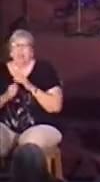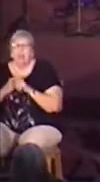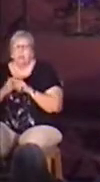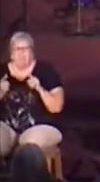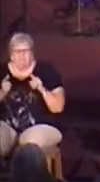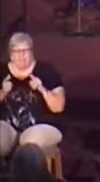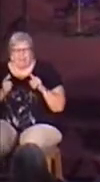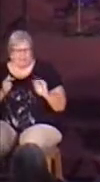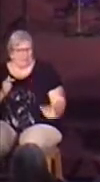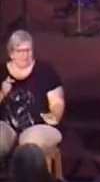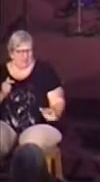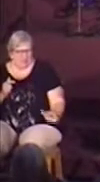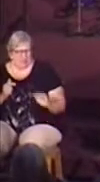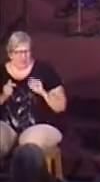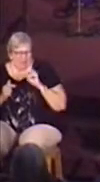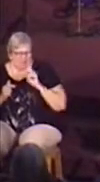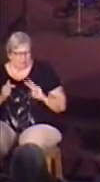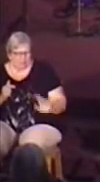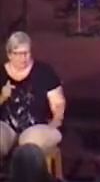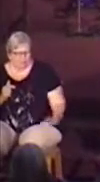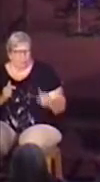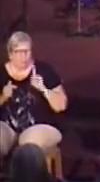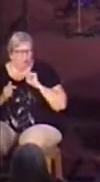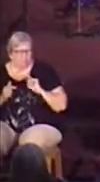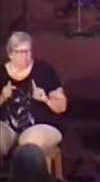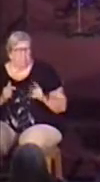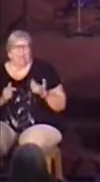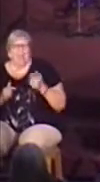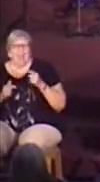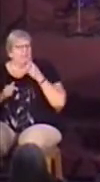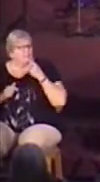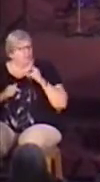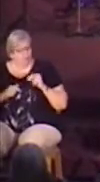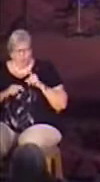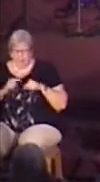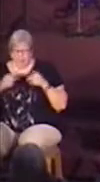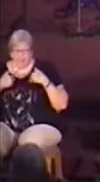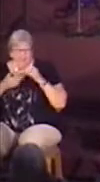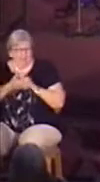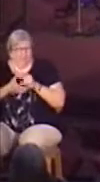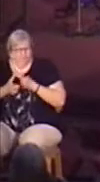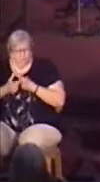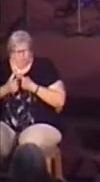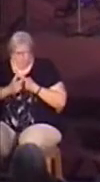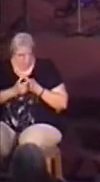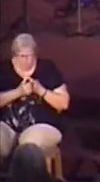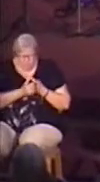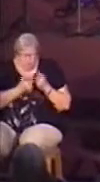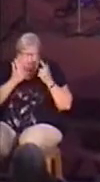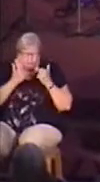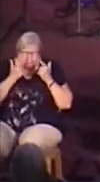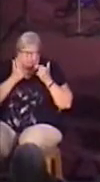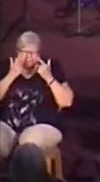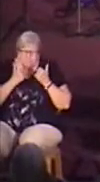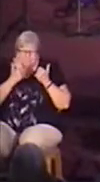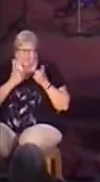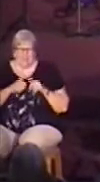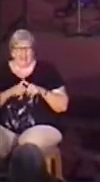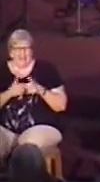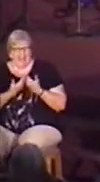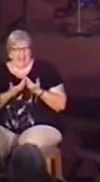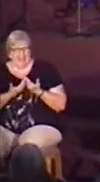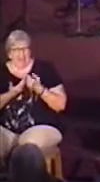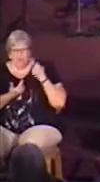And so she'll want all of these things, and I'll say, no, you can't have that. And she'll just take off running. How crazy and